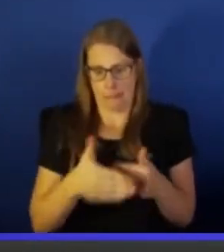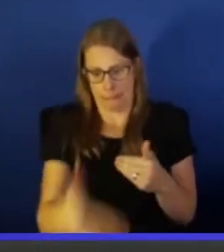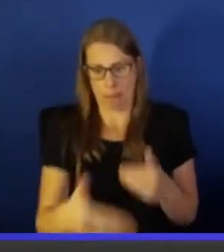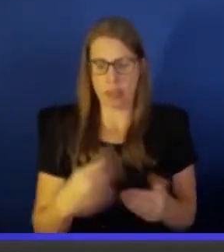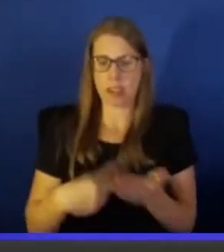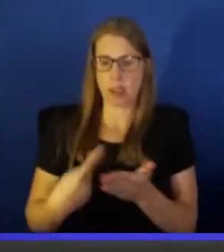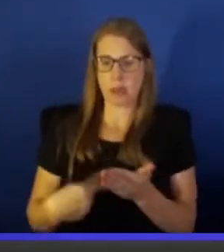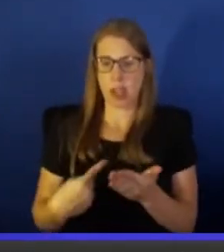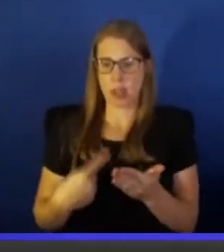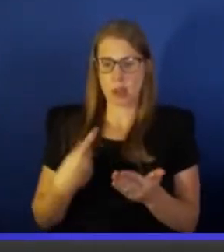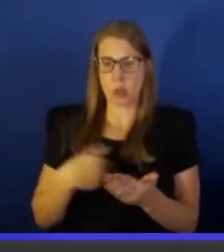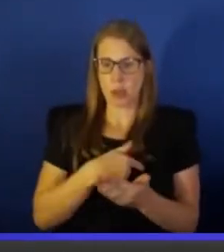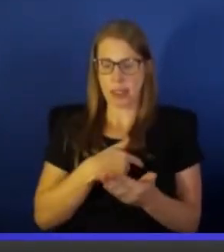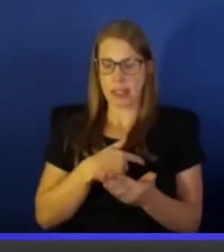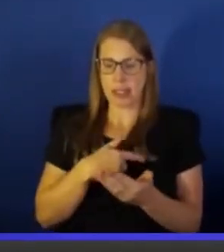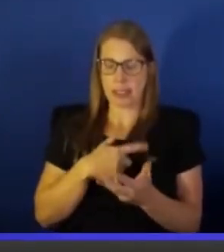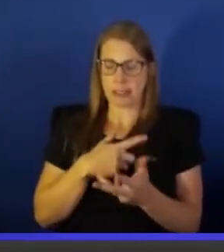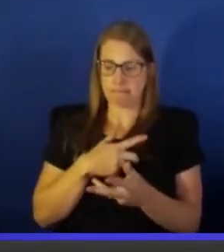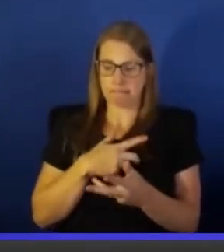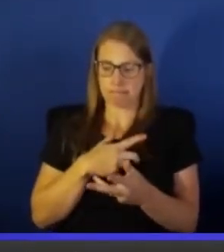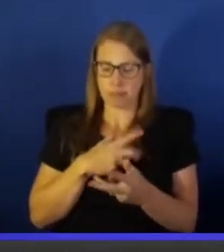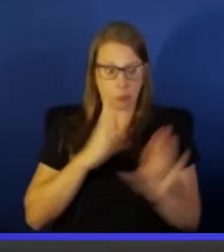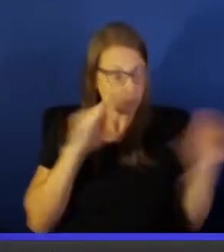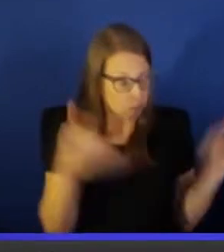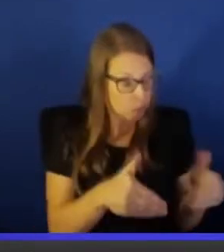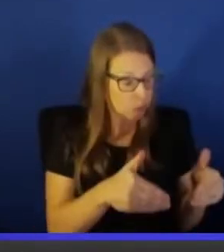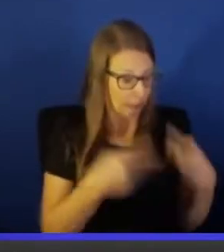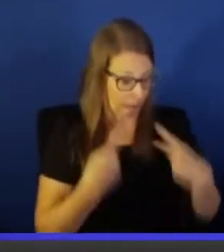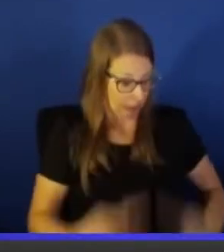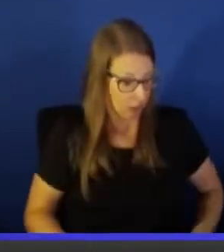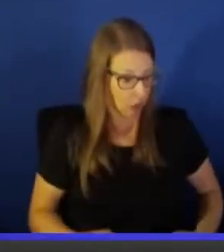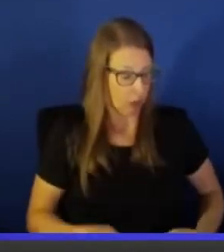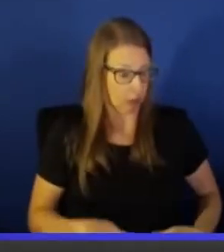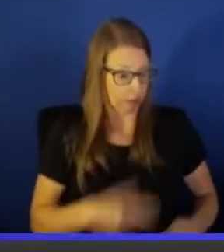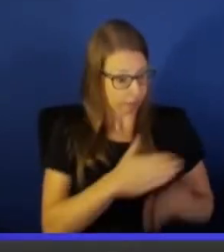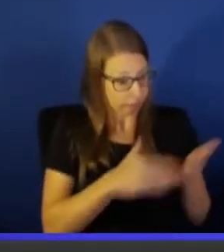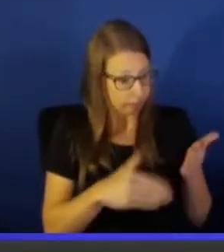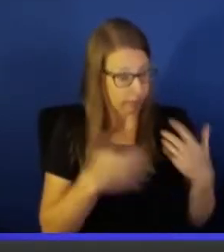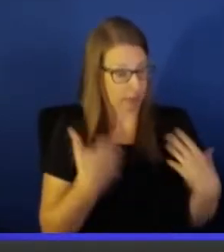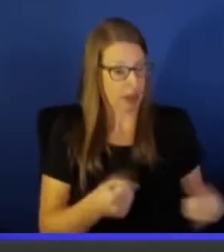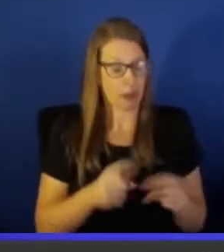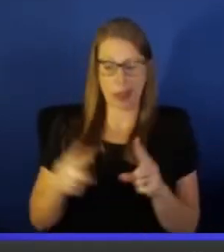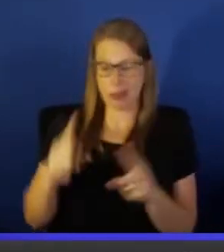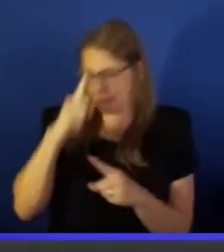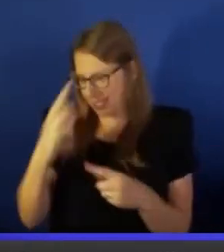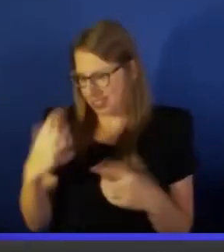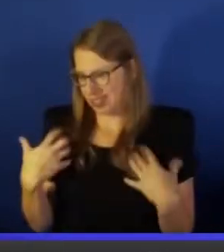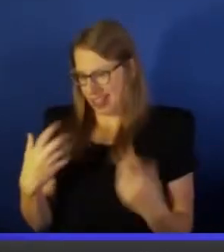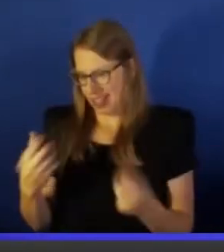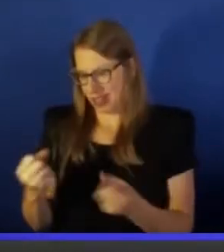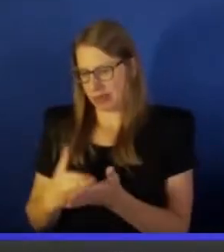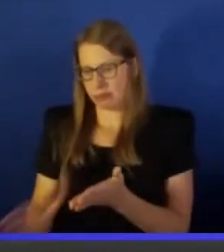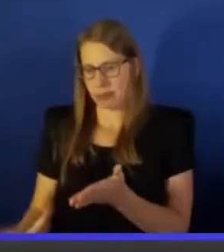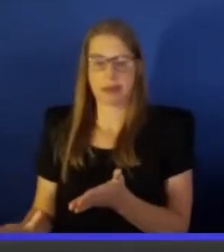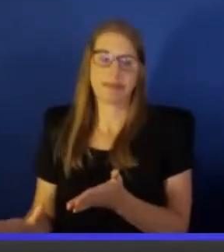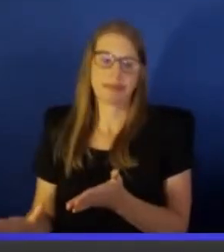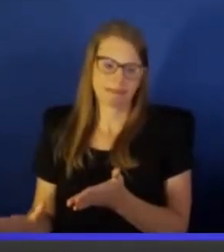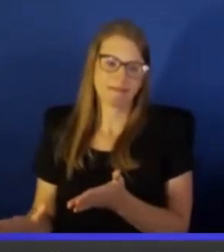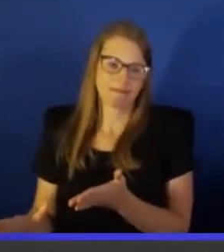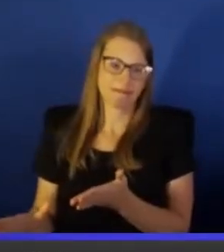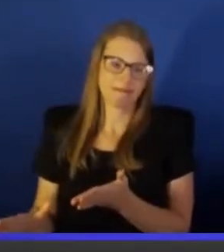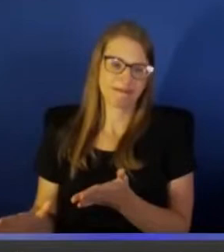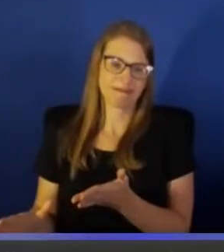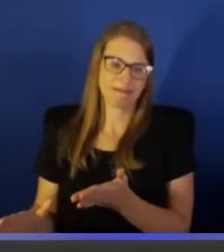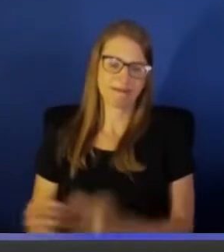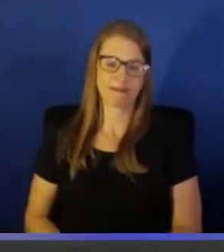physical aspects of health, that we caught up that we maybe forget or give less attention to those mental health components. All right, let's